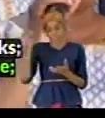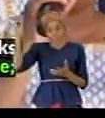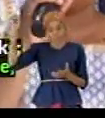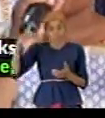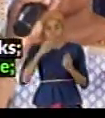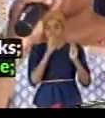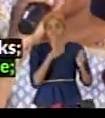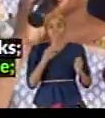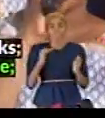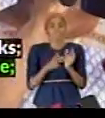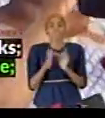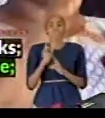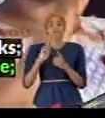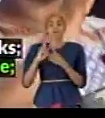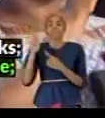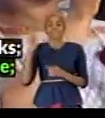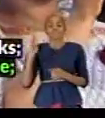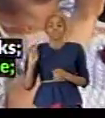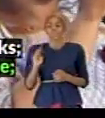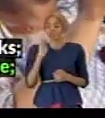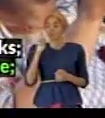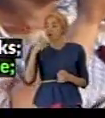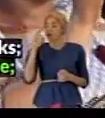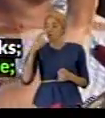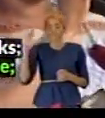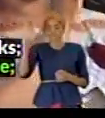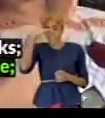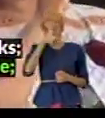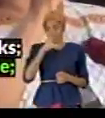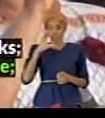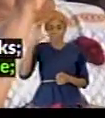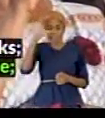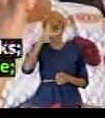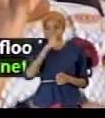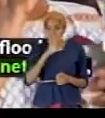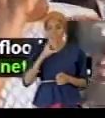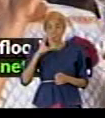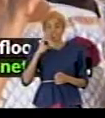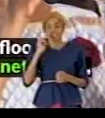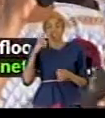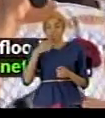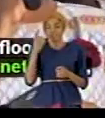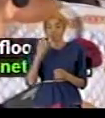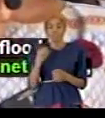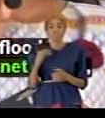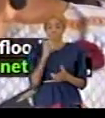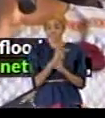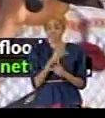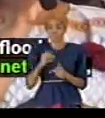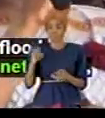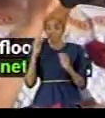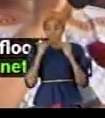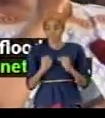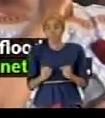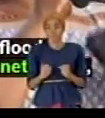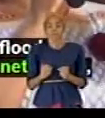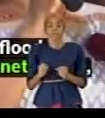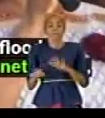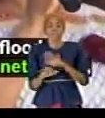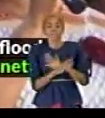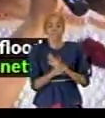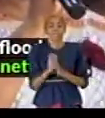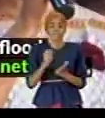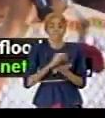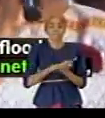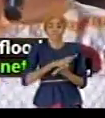Precious gifts of Jesus to the one who sees. Tells of keeping power, next